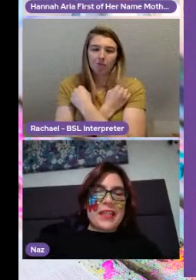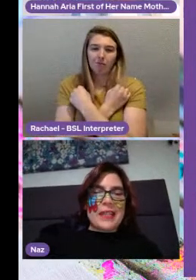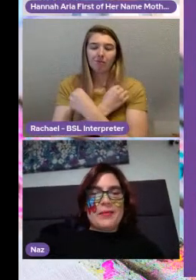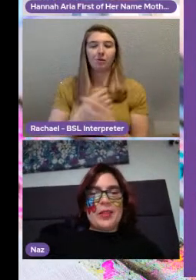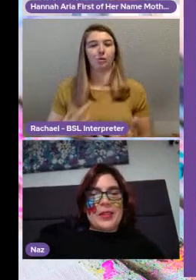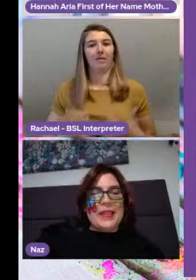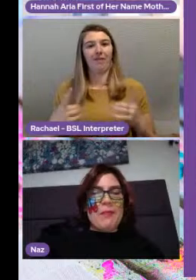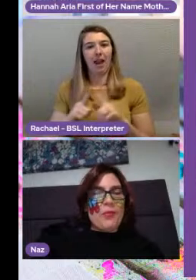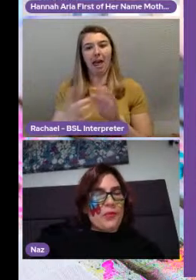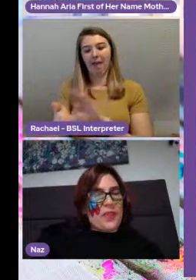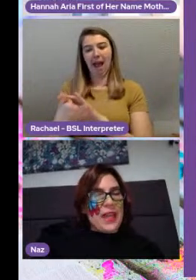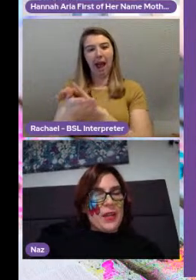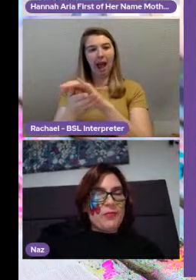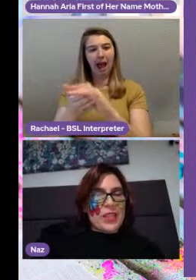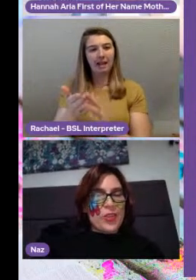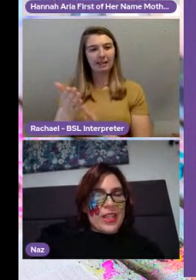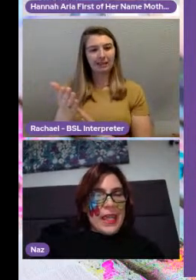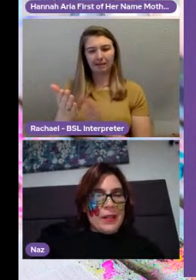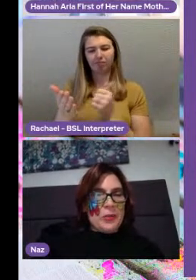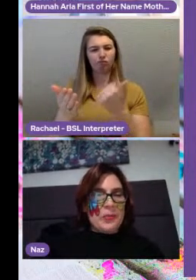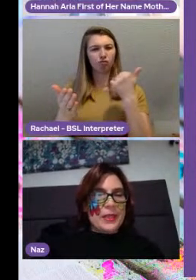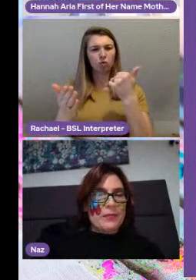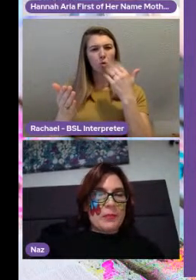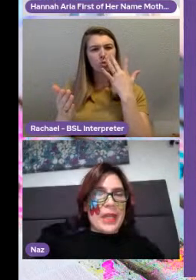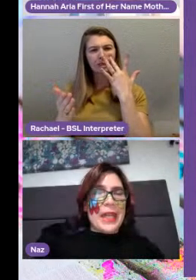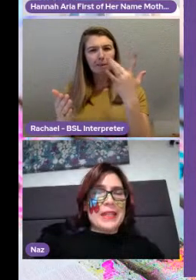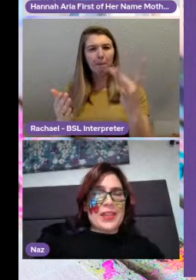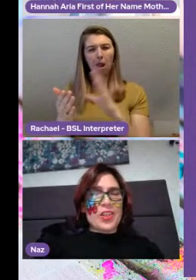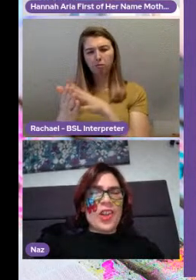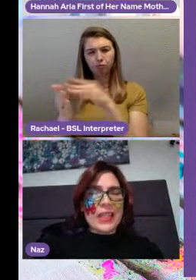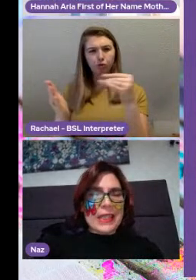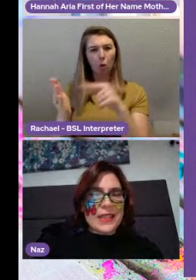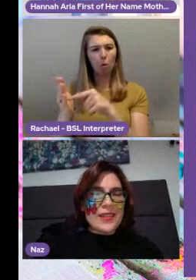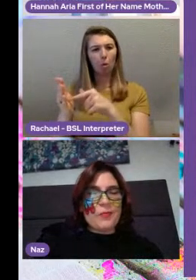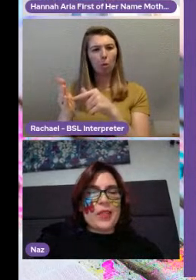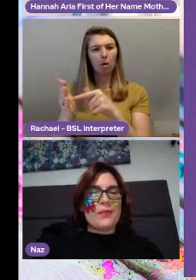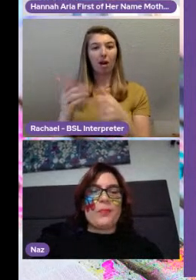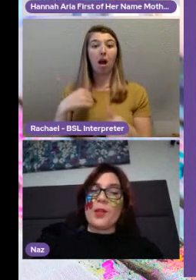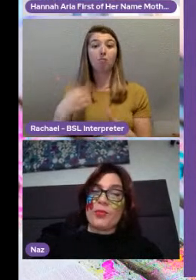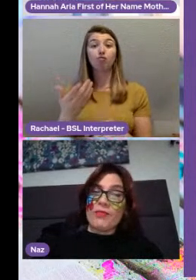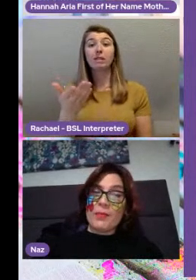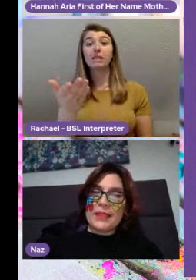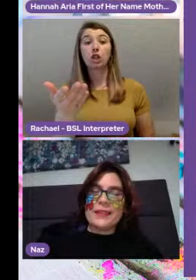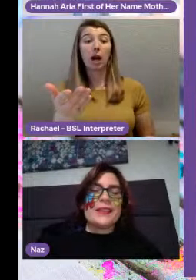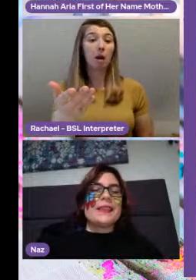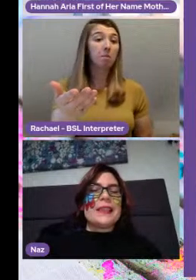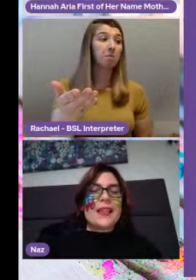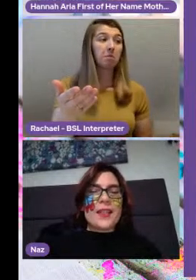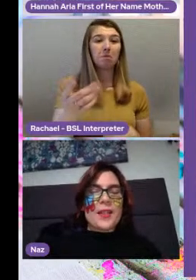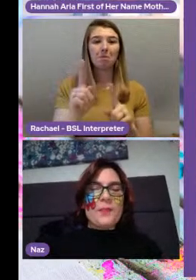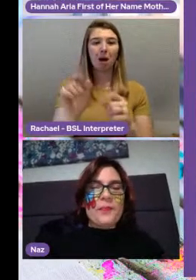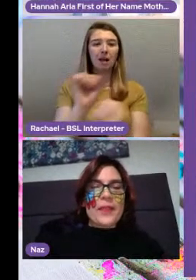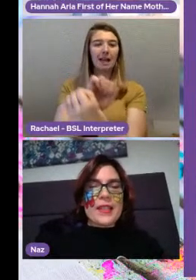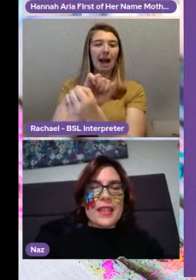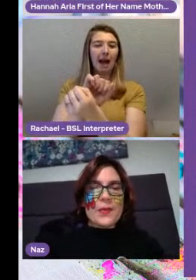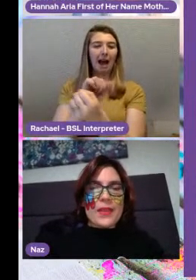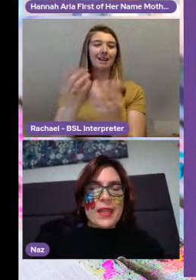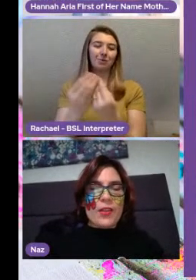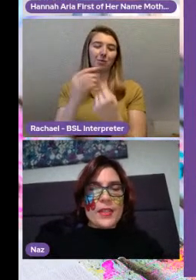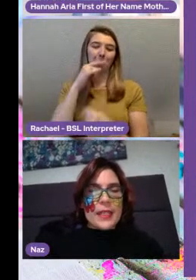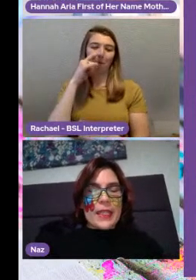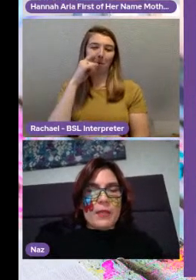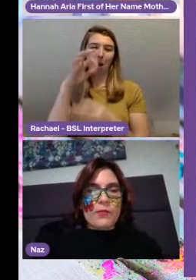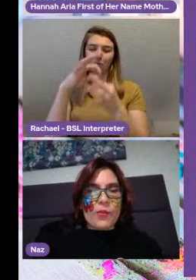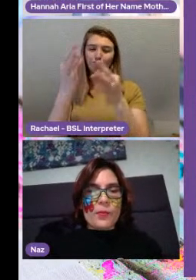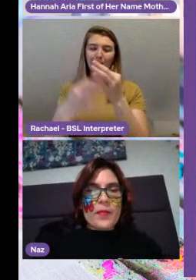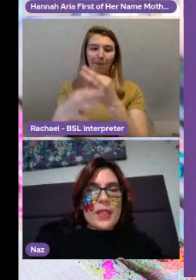a really good symbol for that. I'm reaching out, but my hands are tied with purple ribbon. So that's where